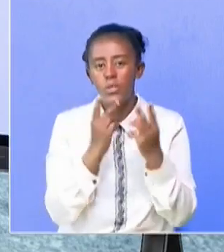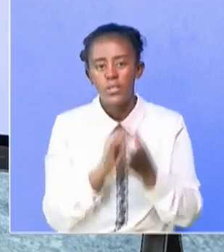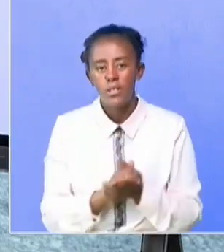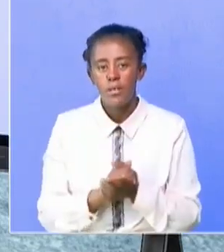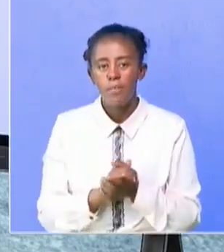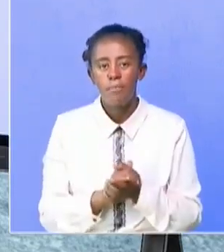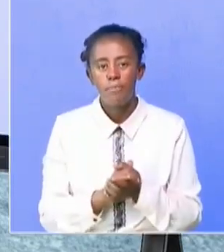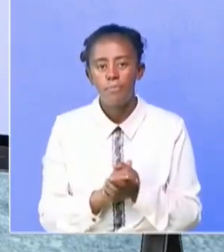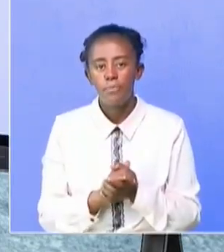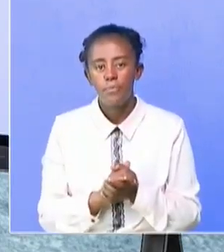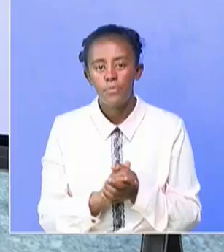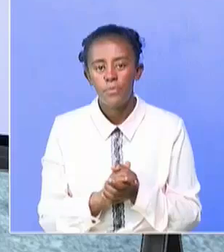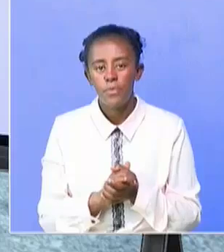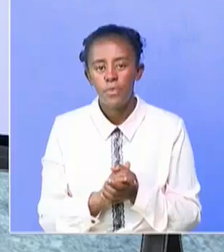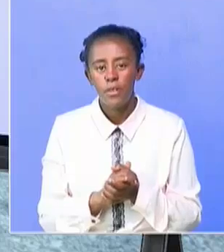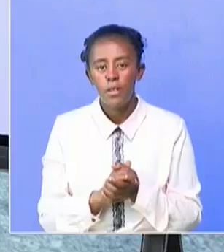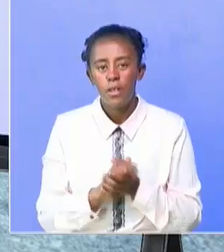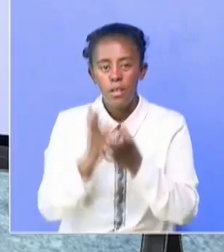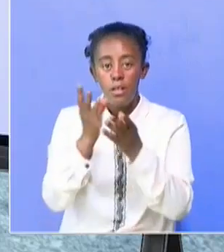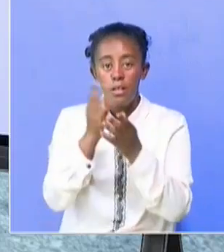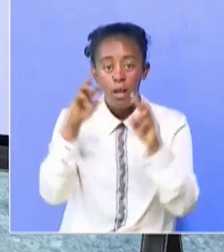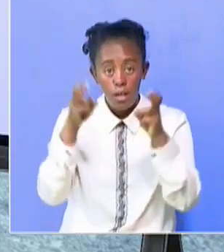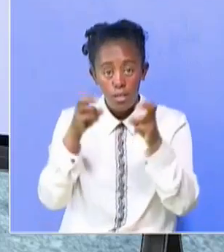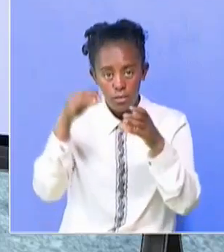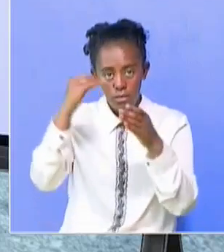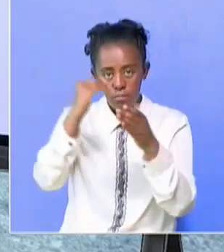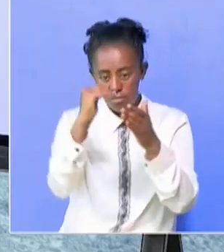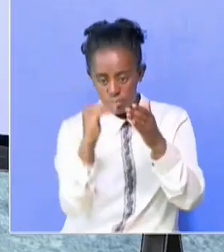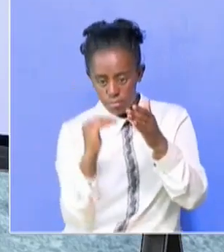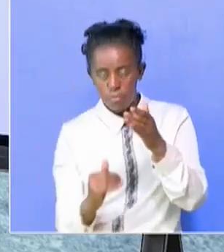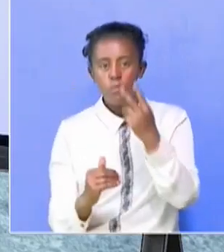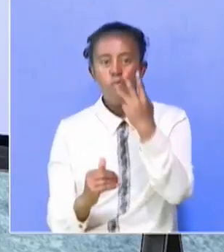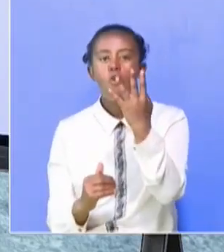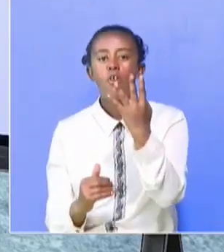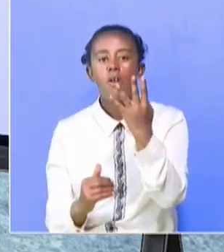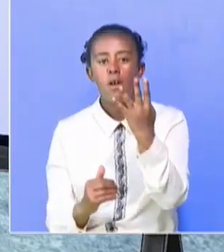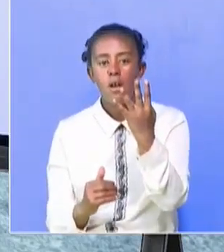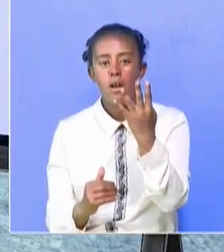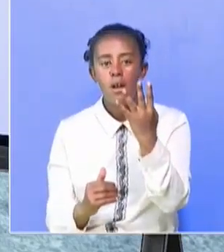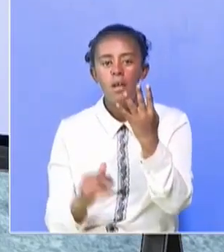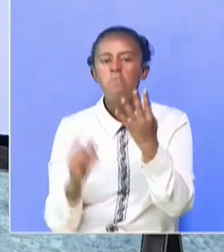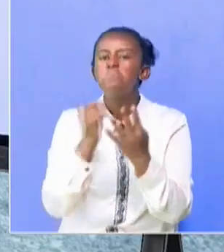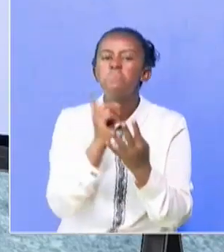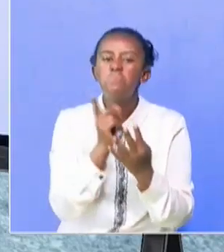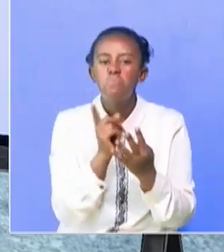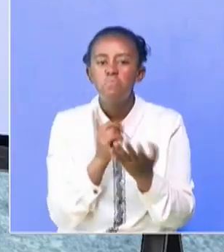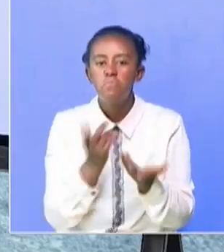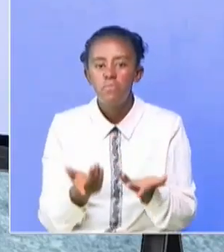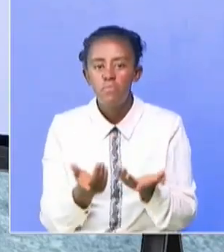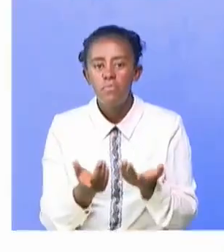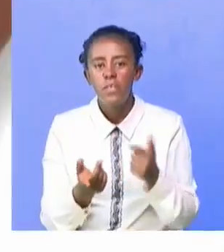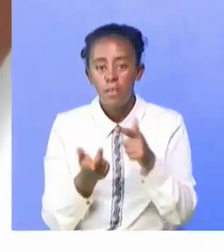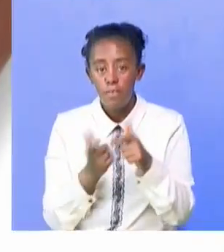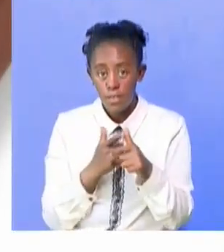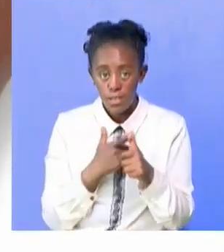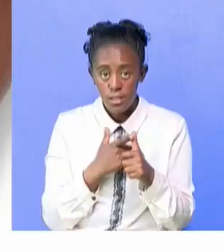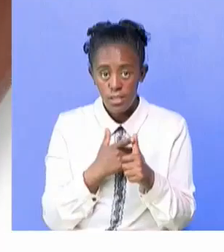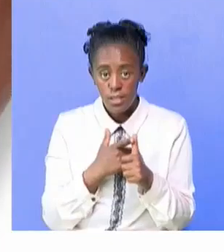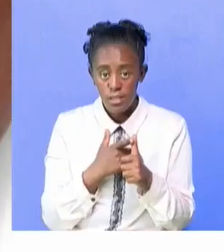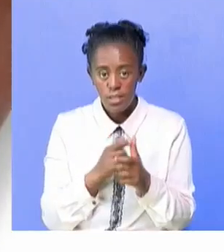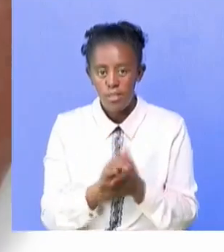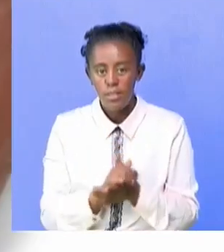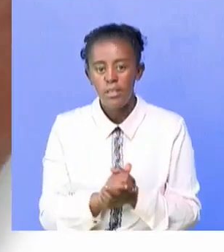Heading is consisted of 4 important issues. What are they? The first one that is